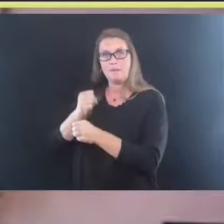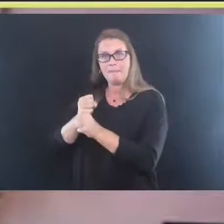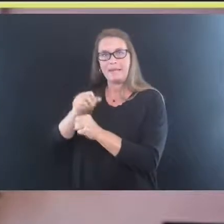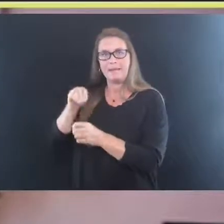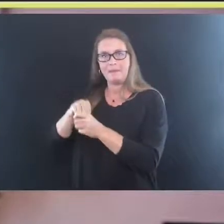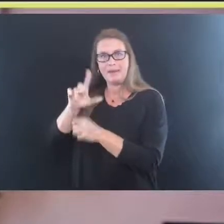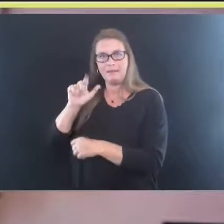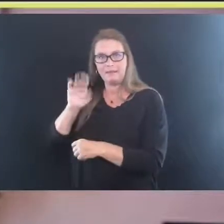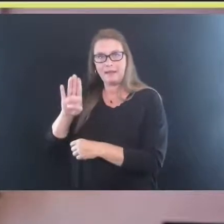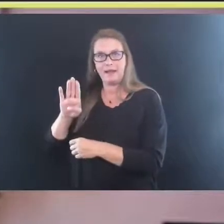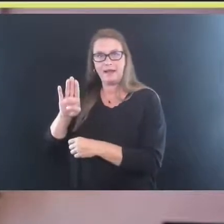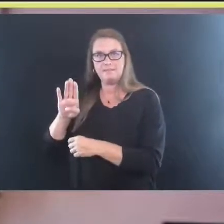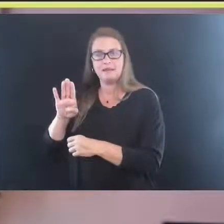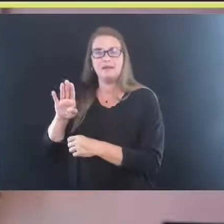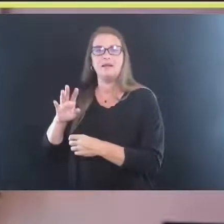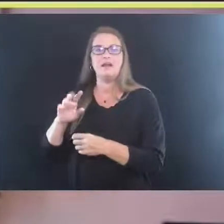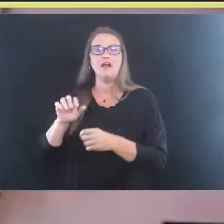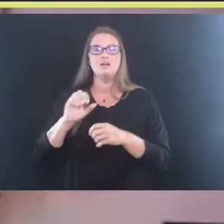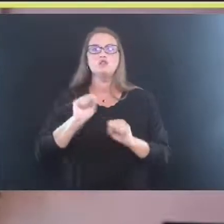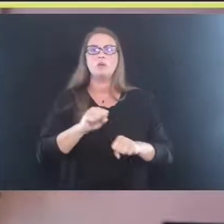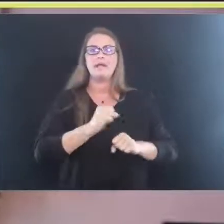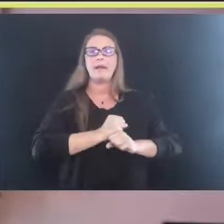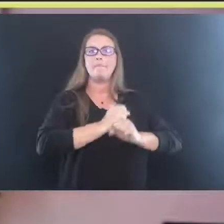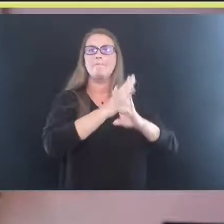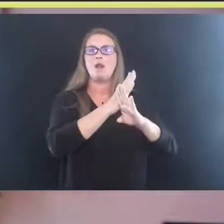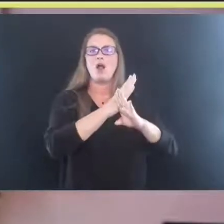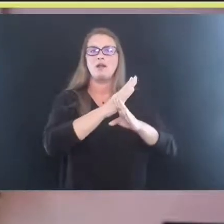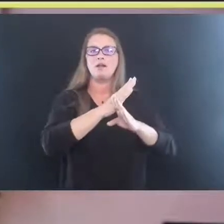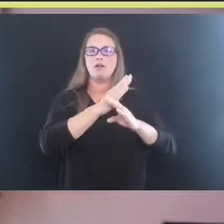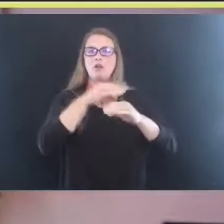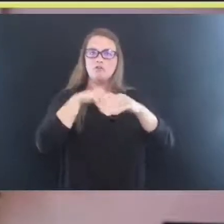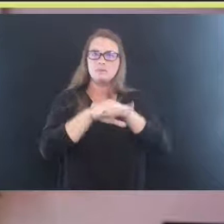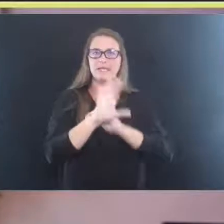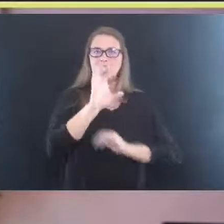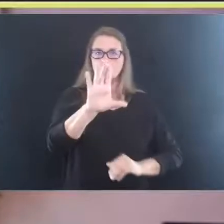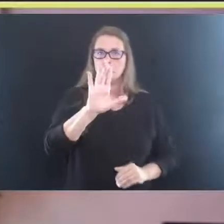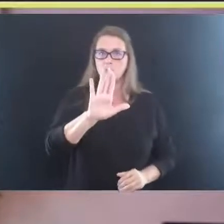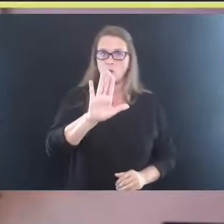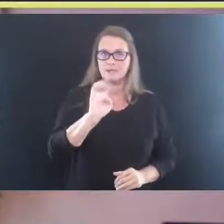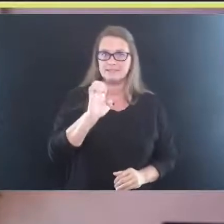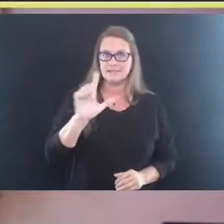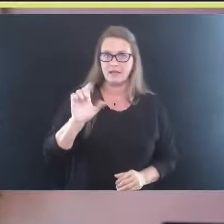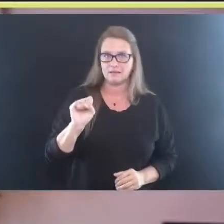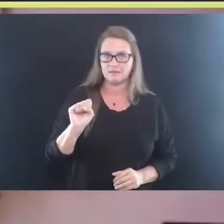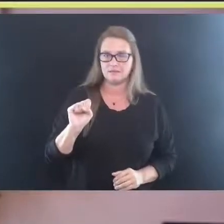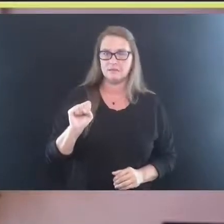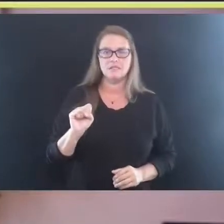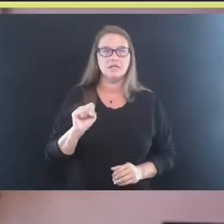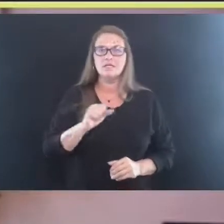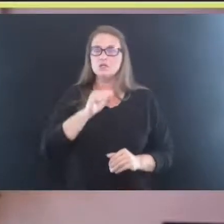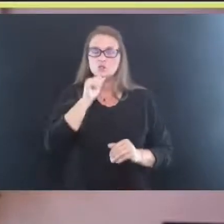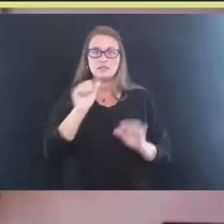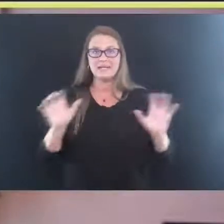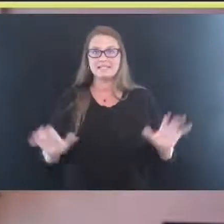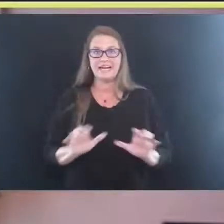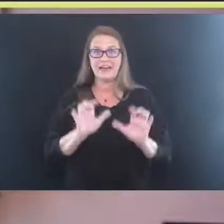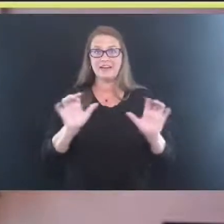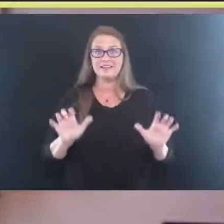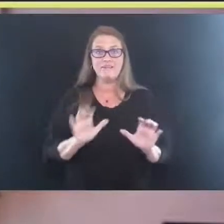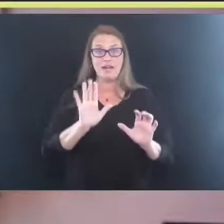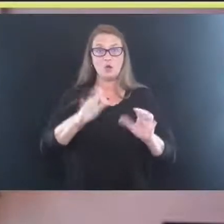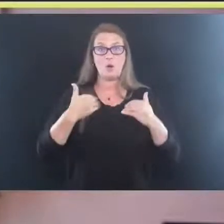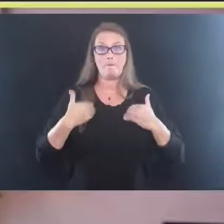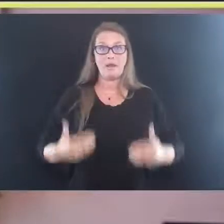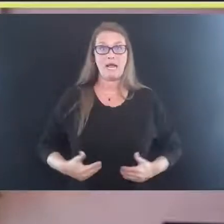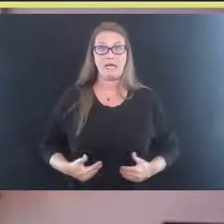and block that virus from being able to get into the cell. So it does not activate the person's own immune system to